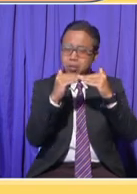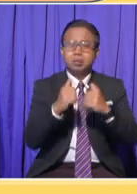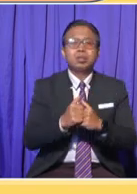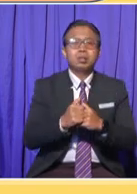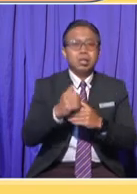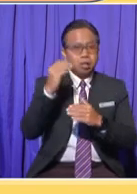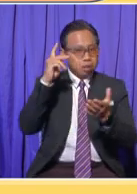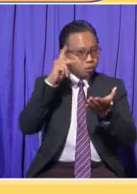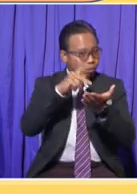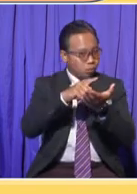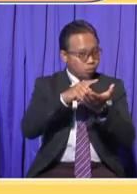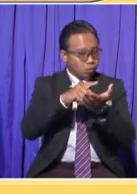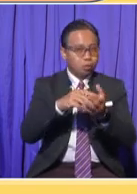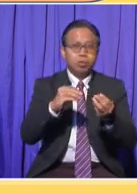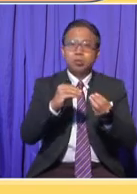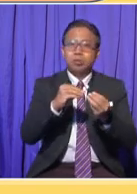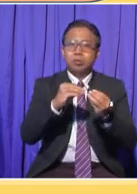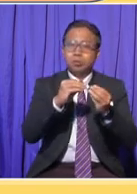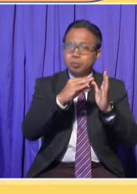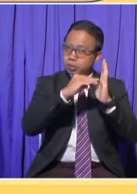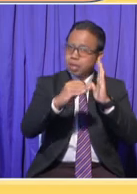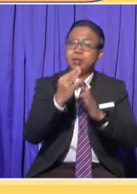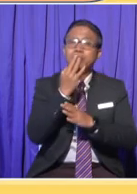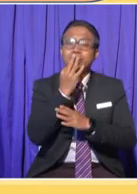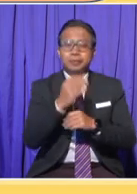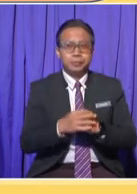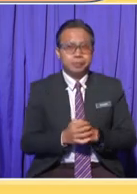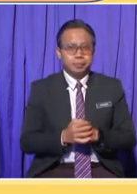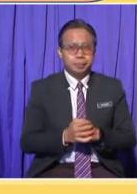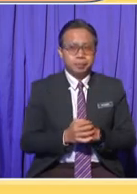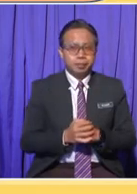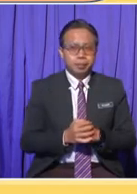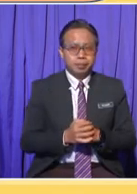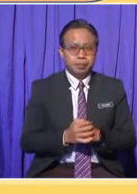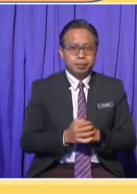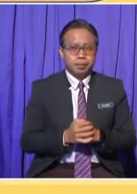also known as improper fraction.